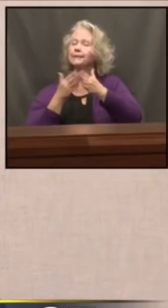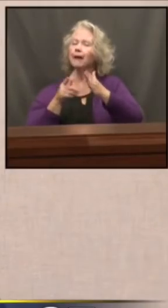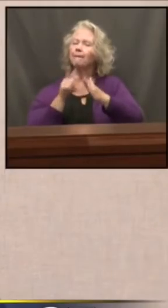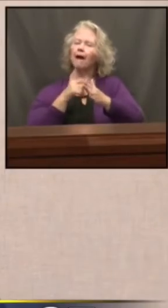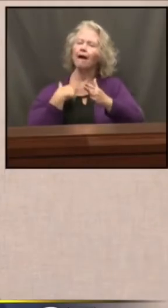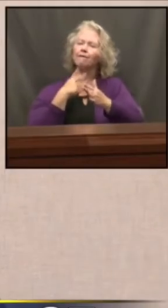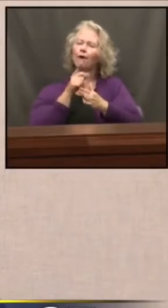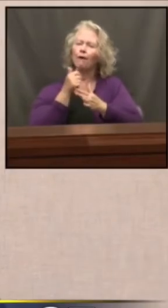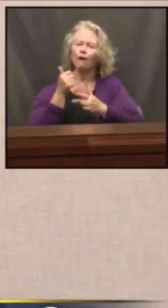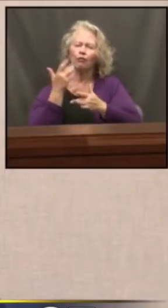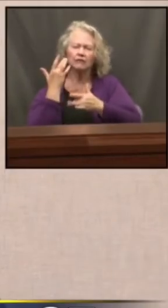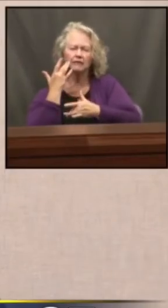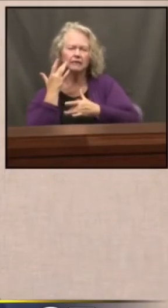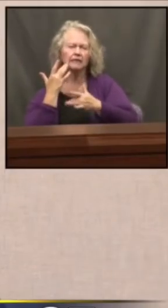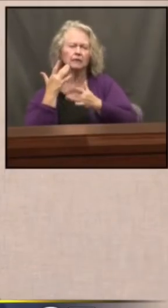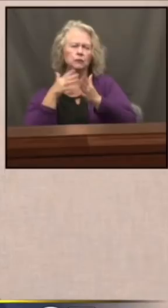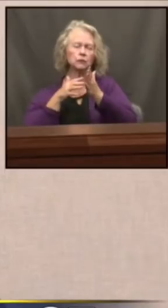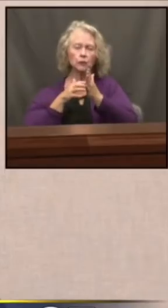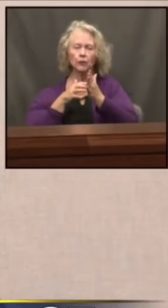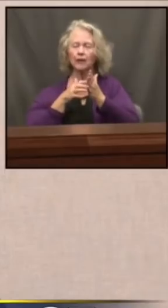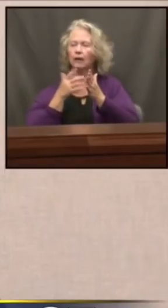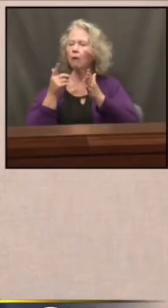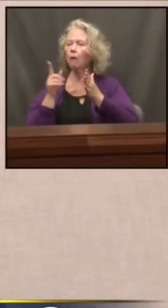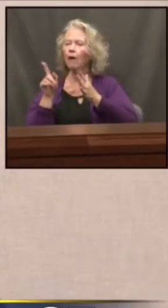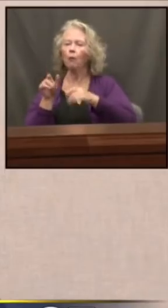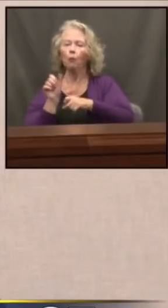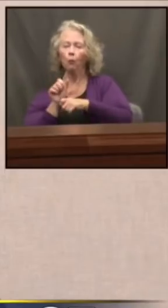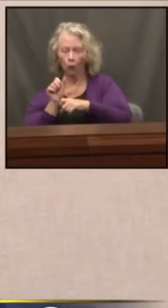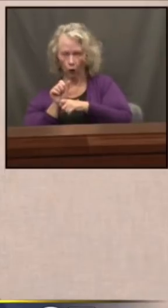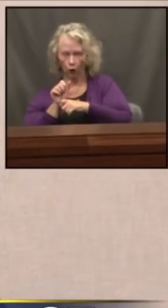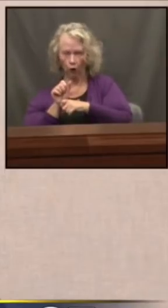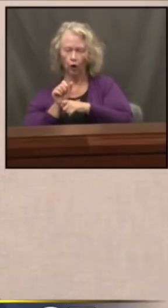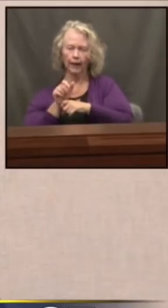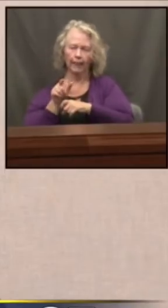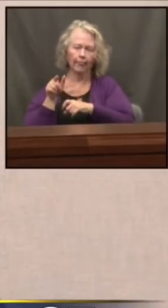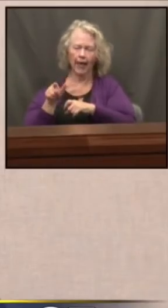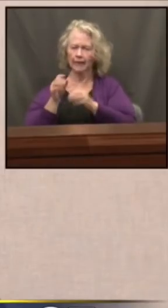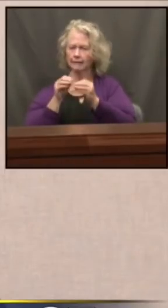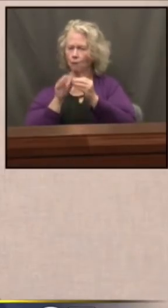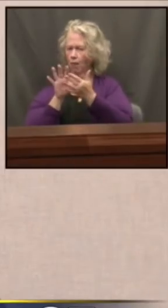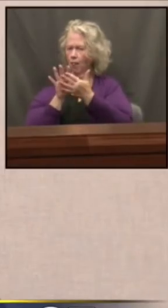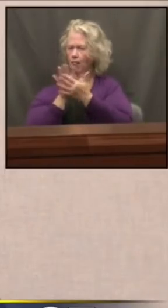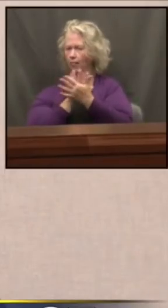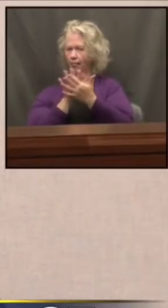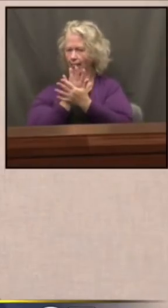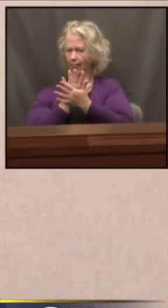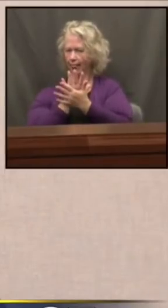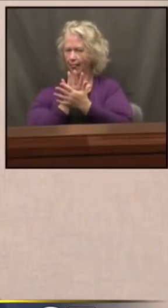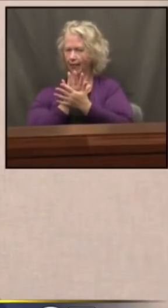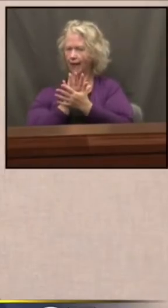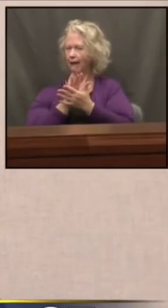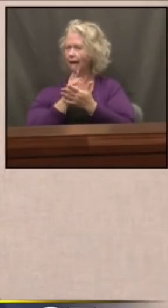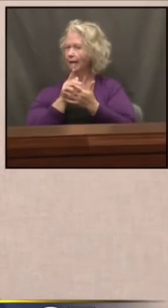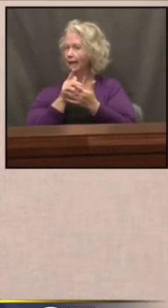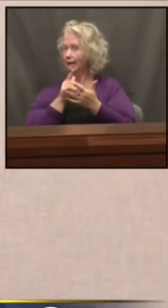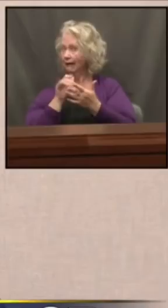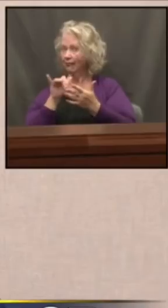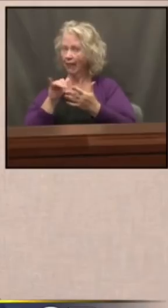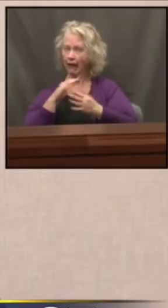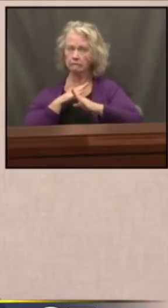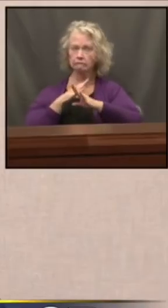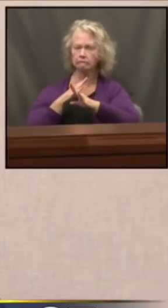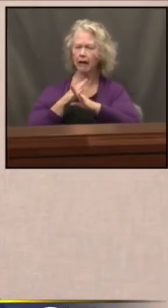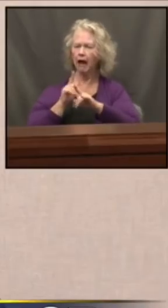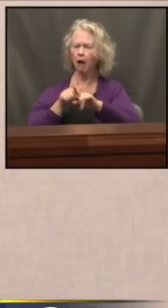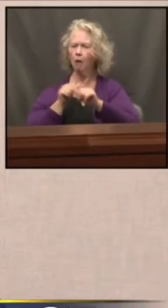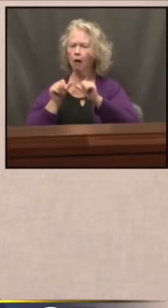on their profession. So I think there's more nuance left there, and time will tell based on our recommending agencies exactly what